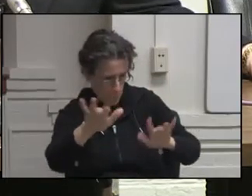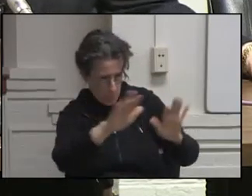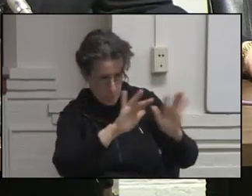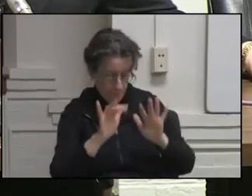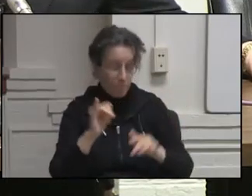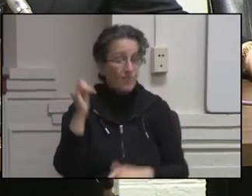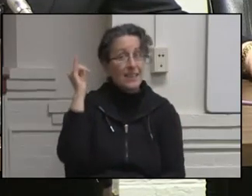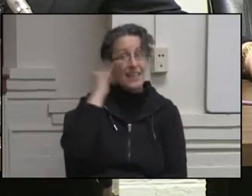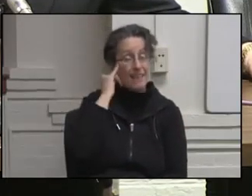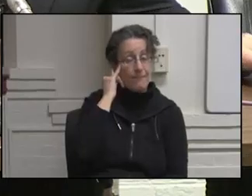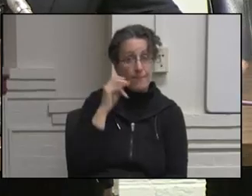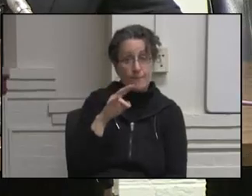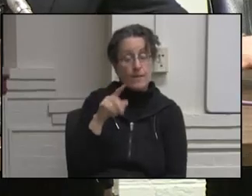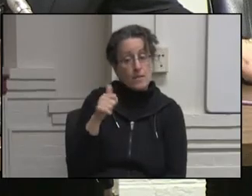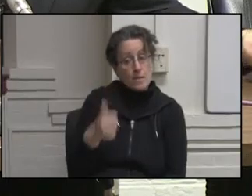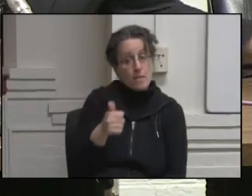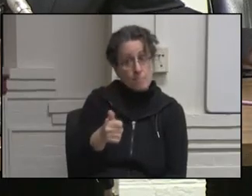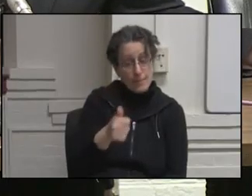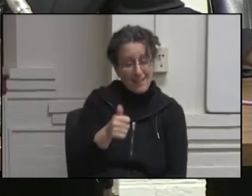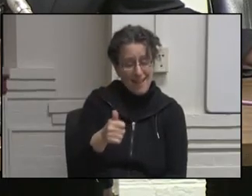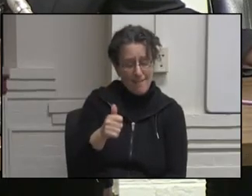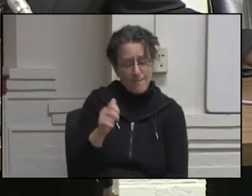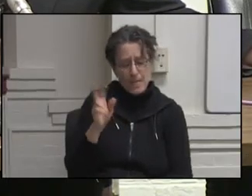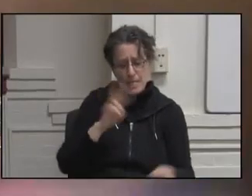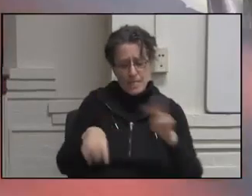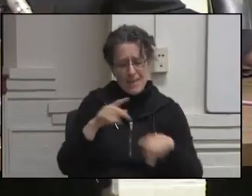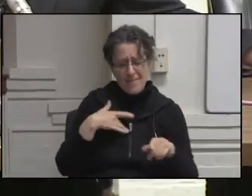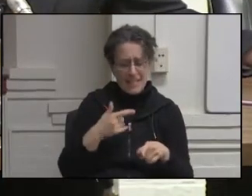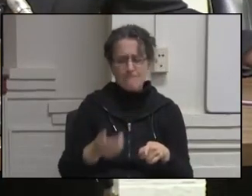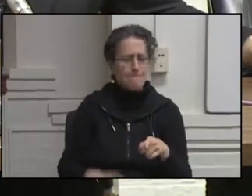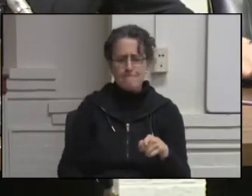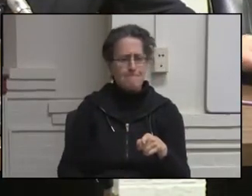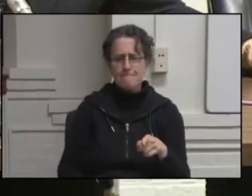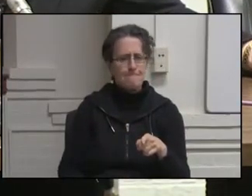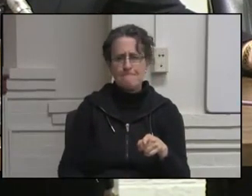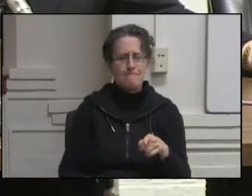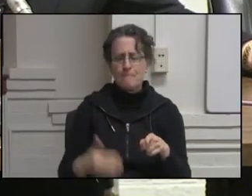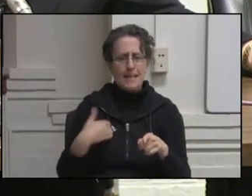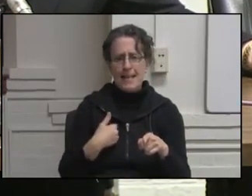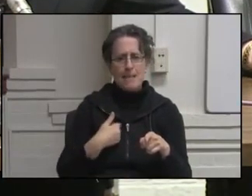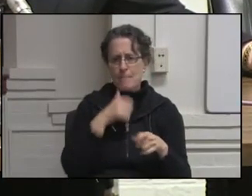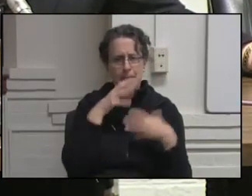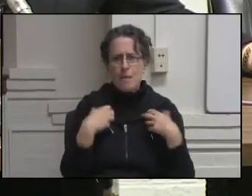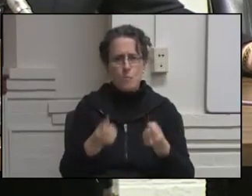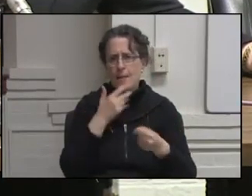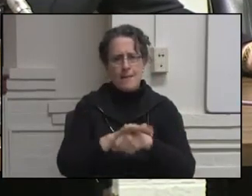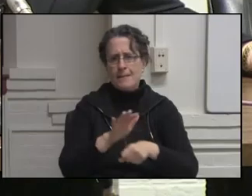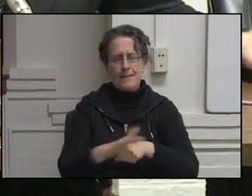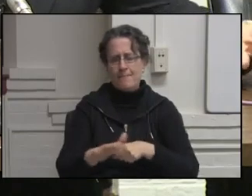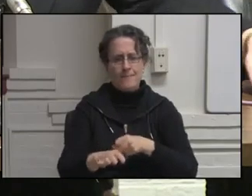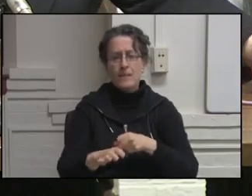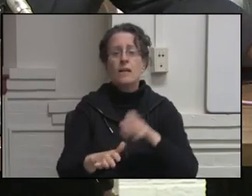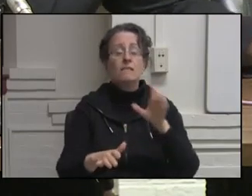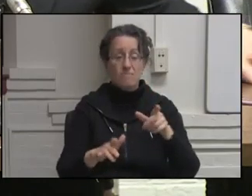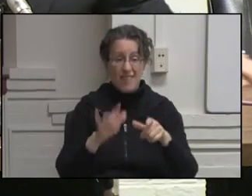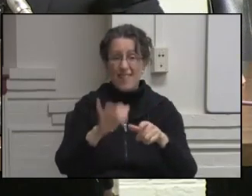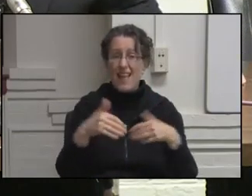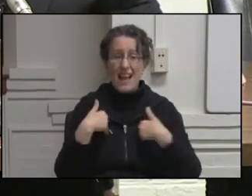assessment as a veterinarian, they do not qualify, then they don't participate.